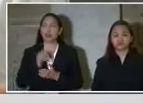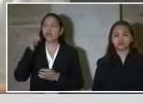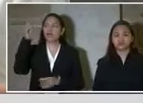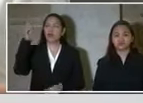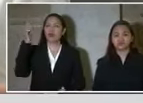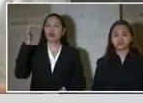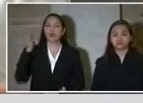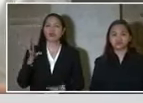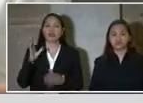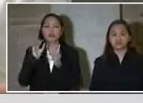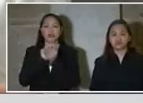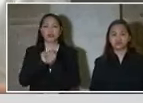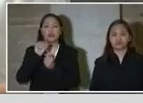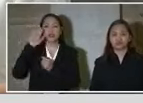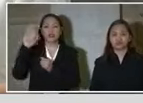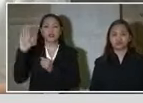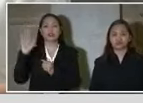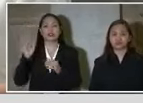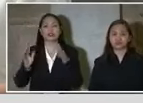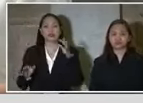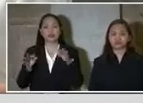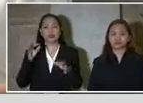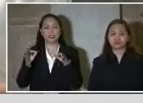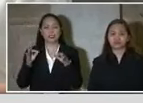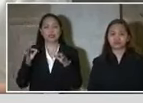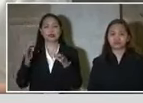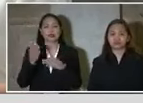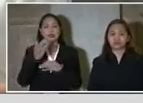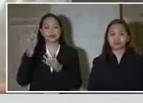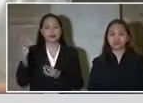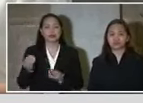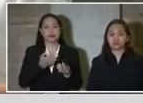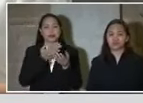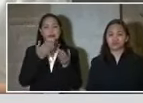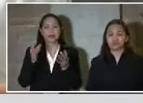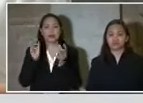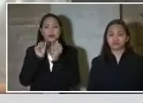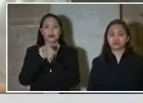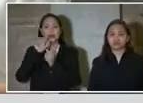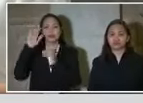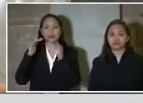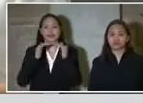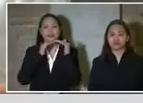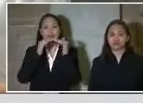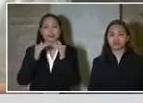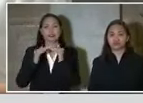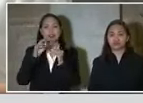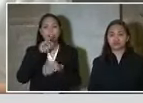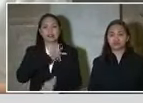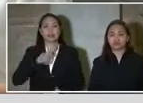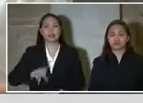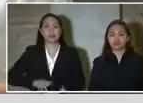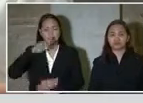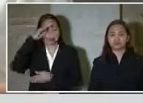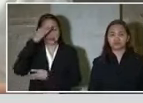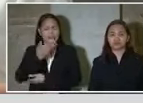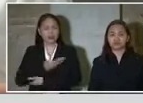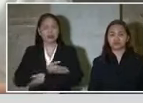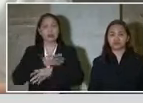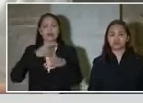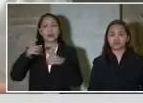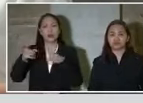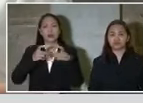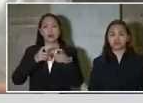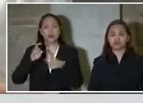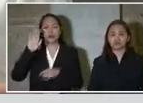God, with your judgment endowed king, and with your justice the king's son, you shall govern